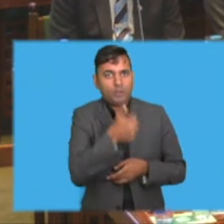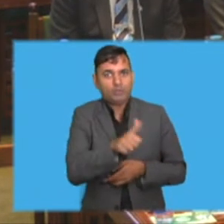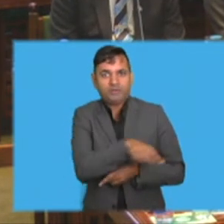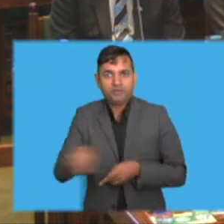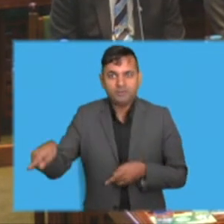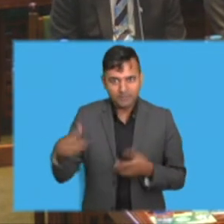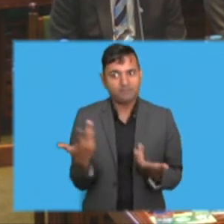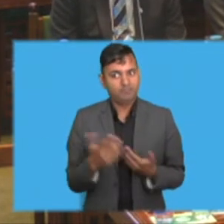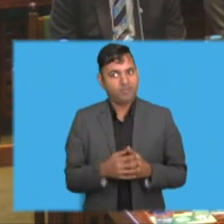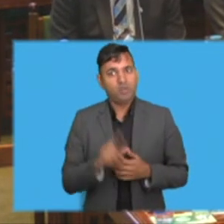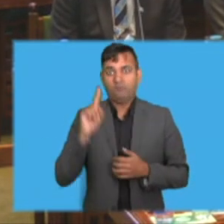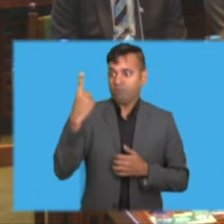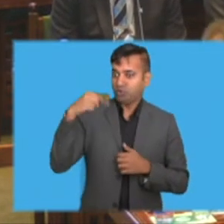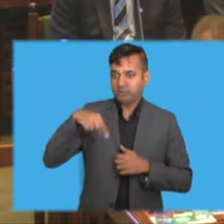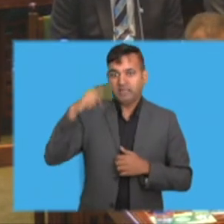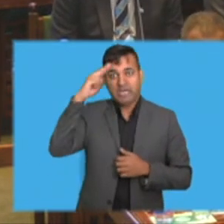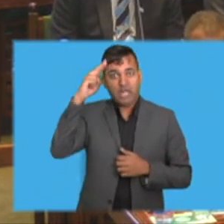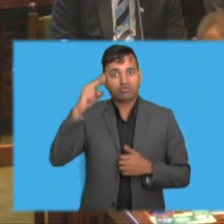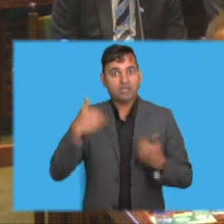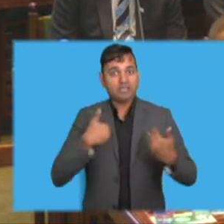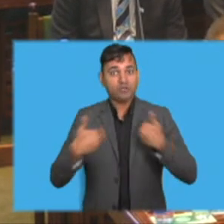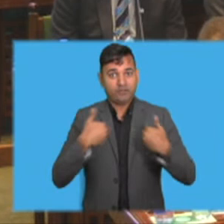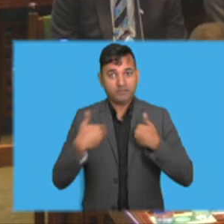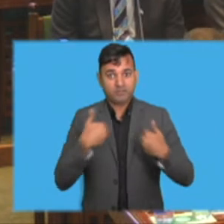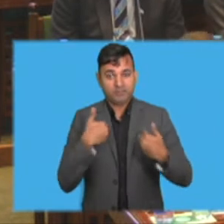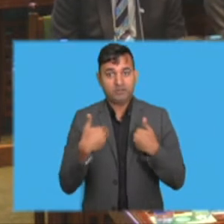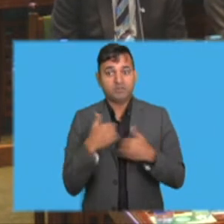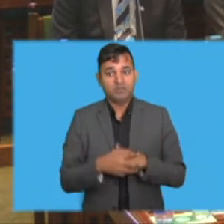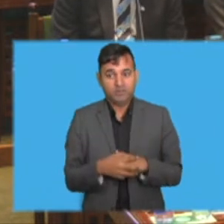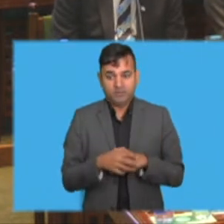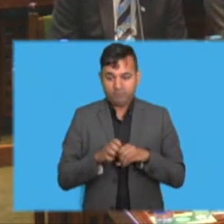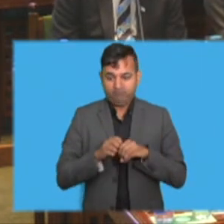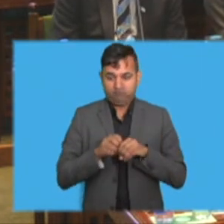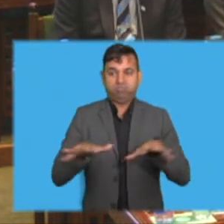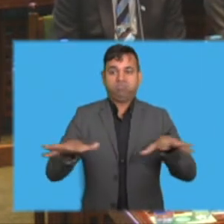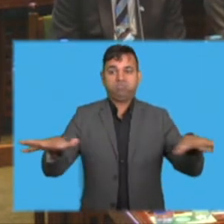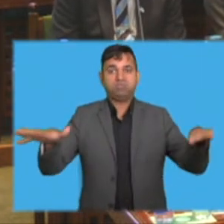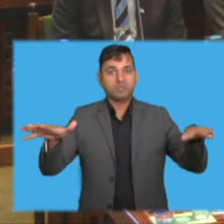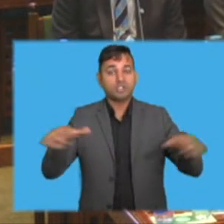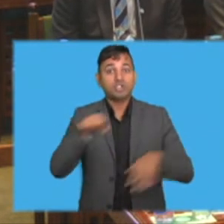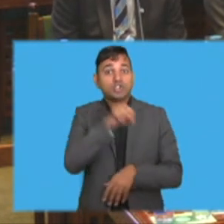university. We've expanded access to scholarships and affordable tertiary loans.